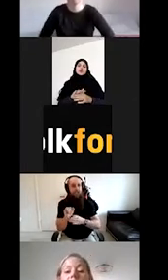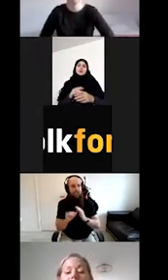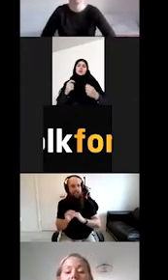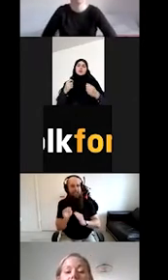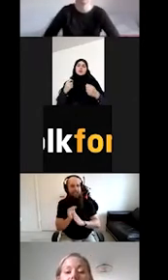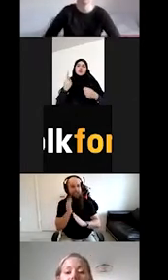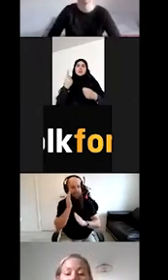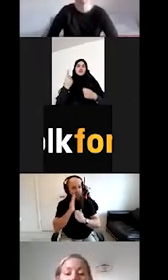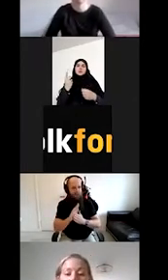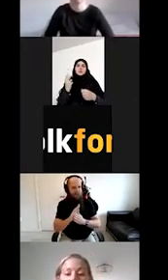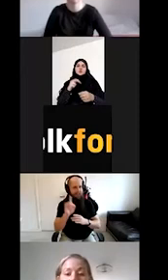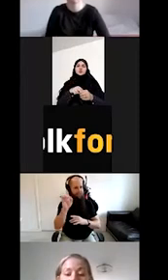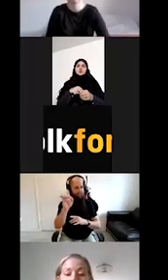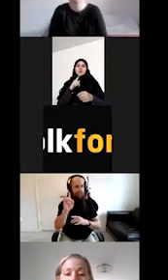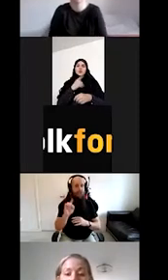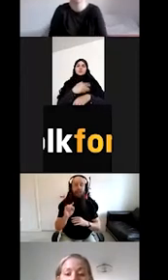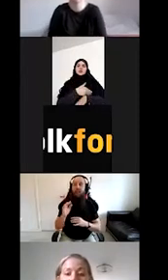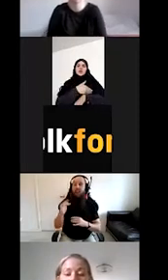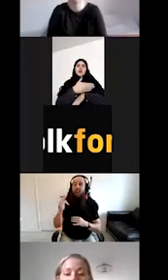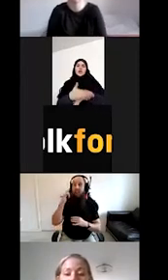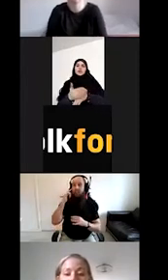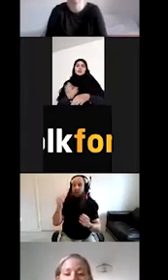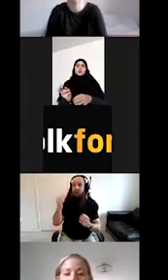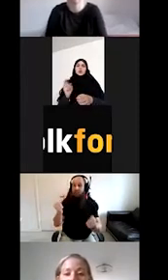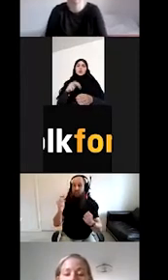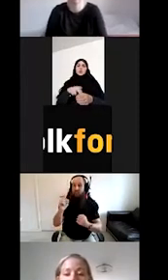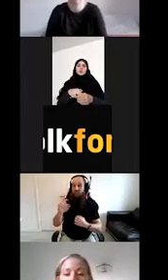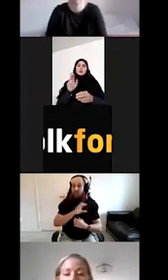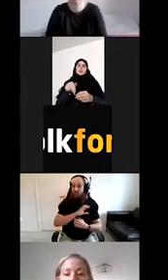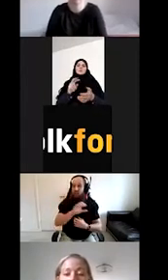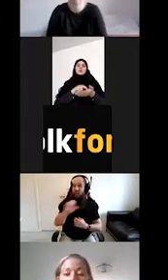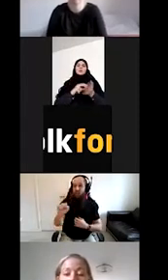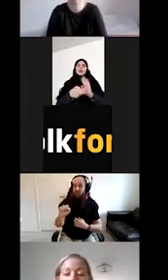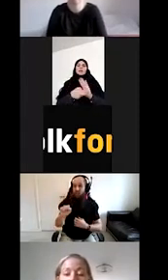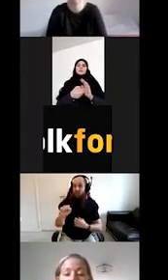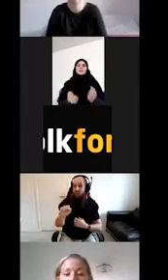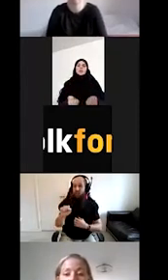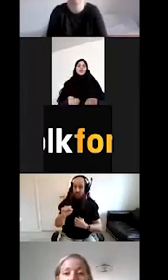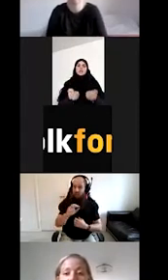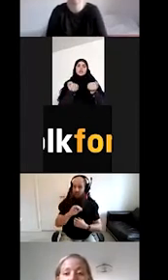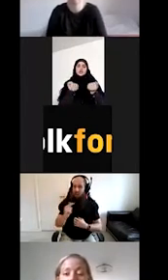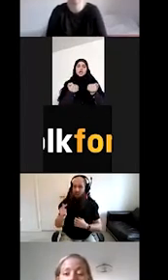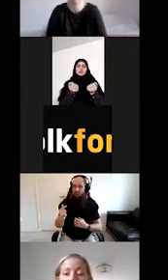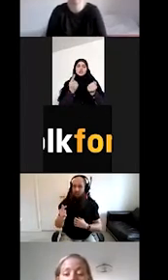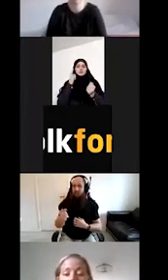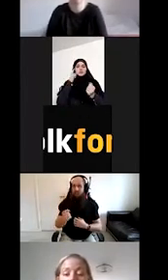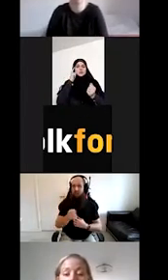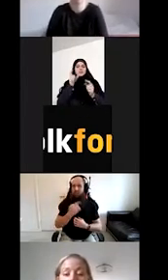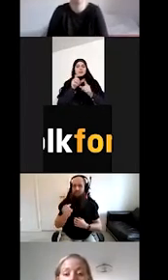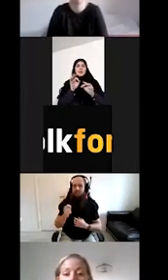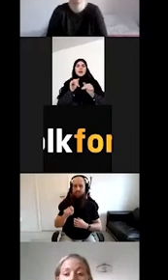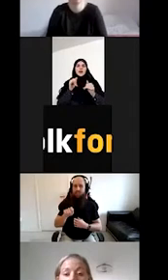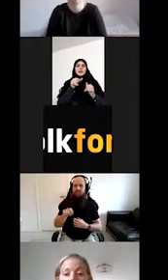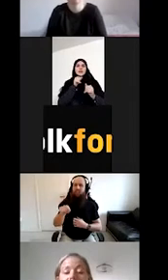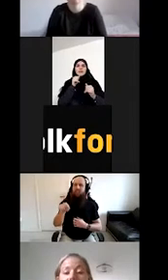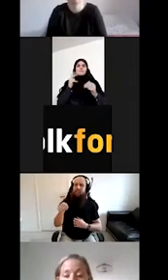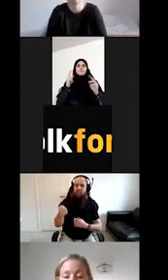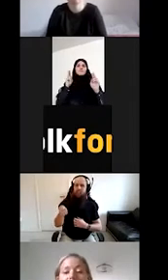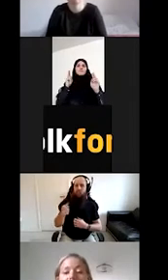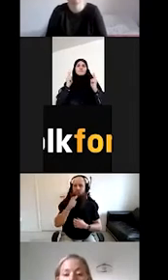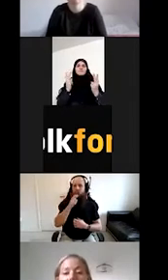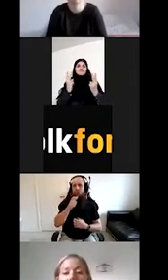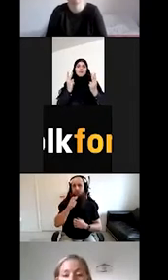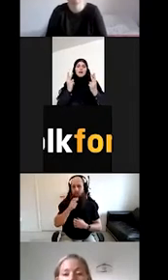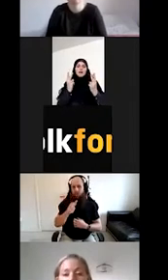moment. I think it's important for all of us to have to mute its microphone, and